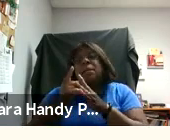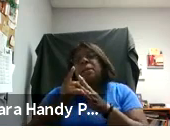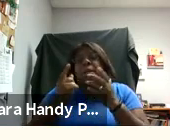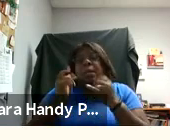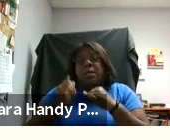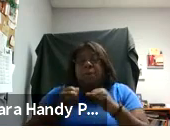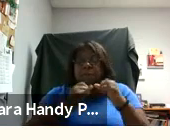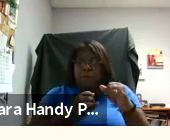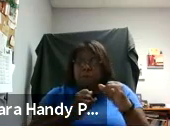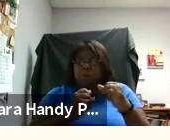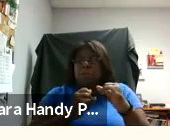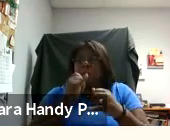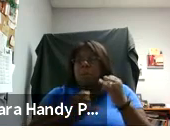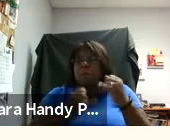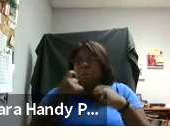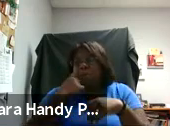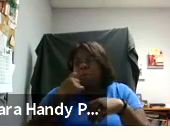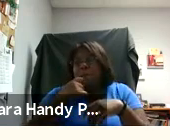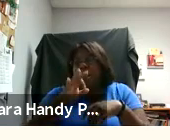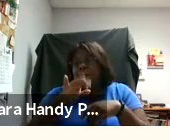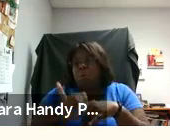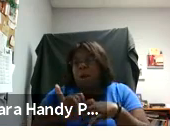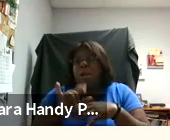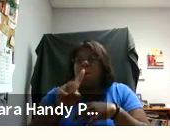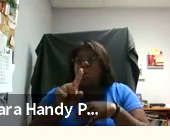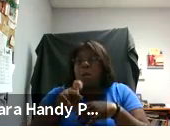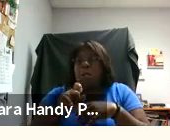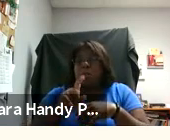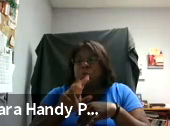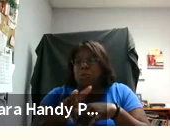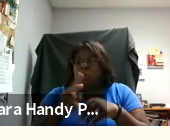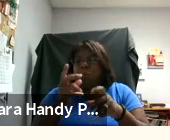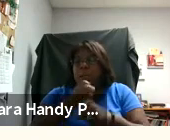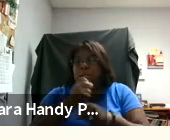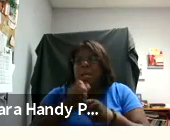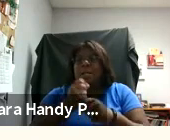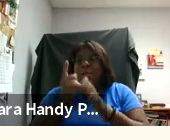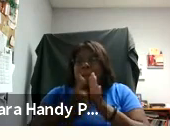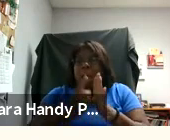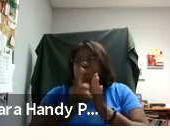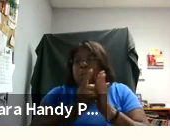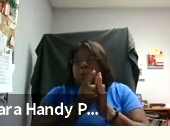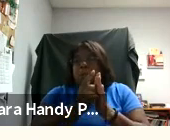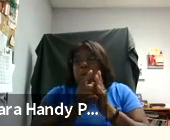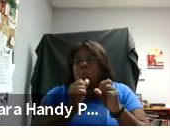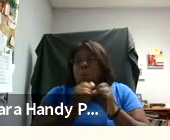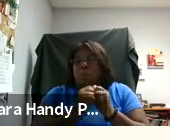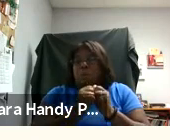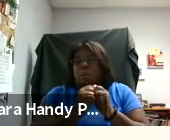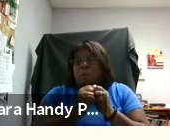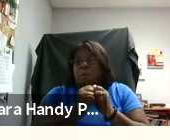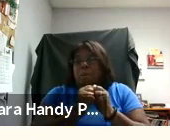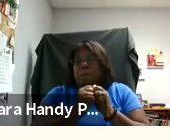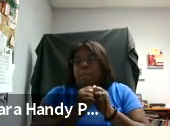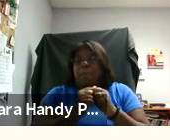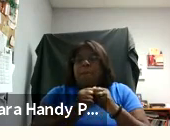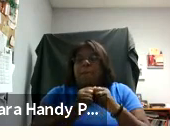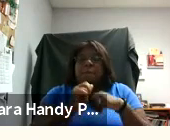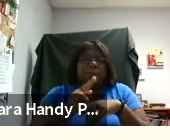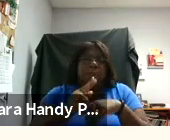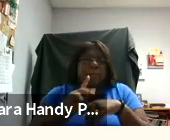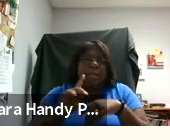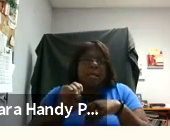were last fiscal year were 102 individuals were receiving SE hourly through EES, and it dropped